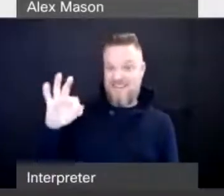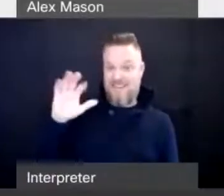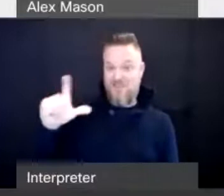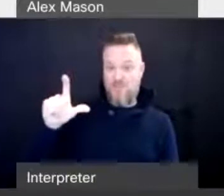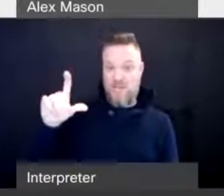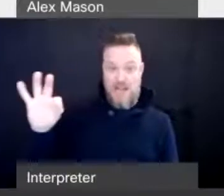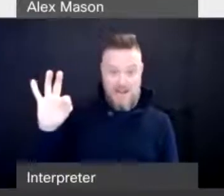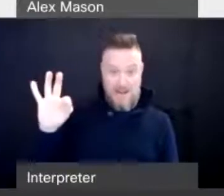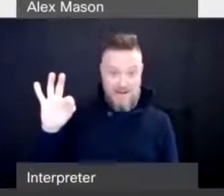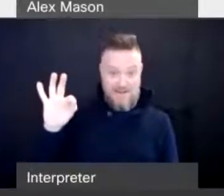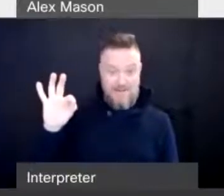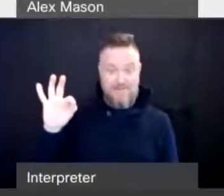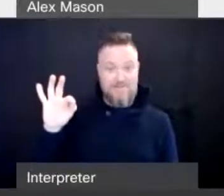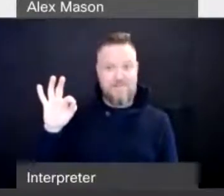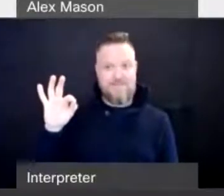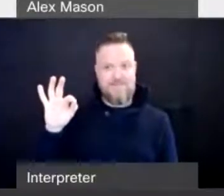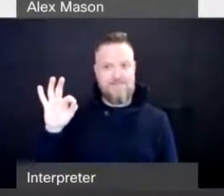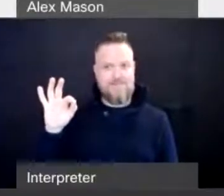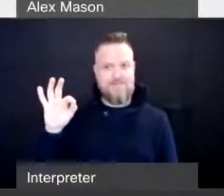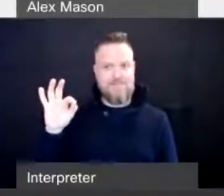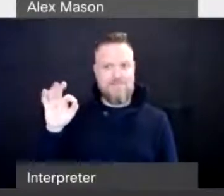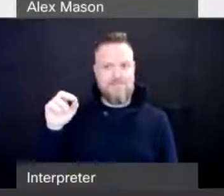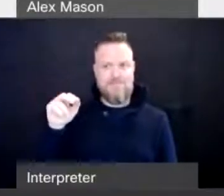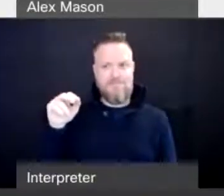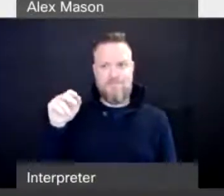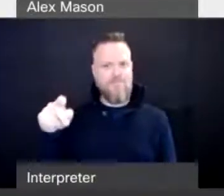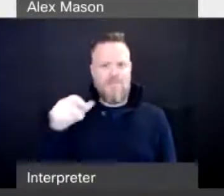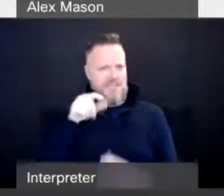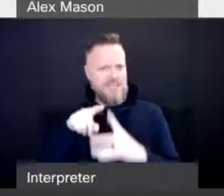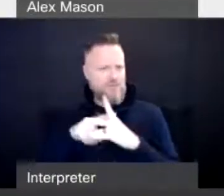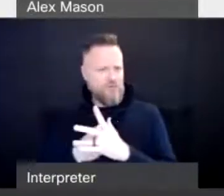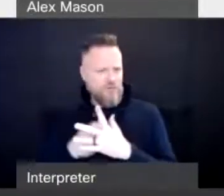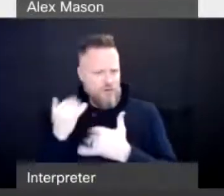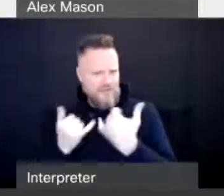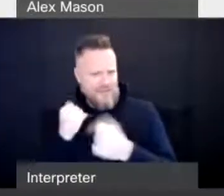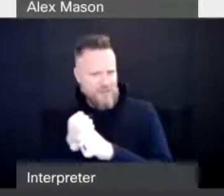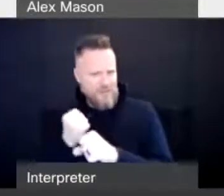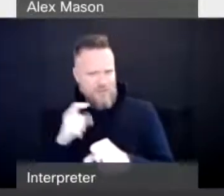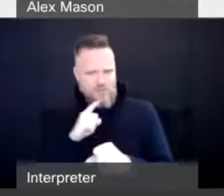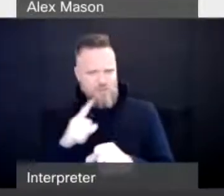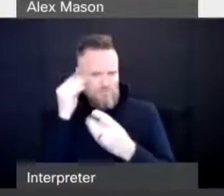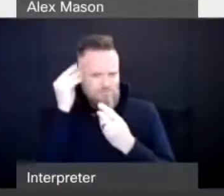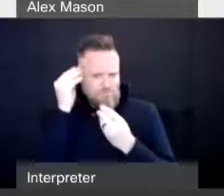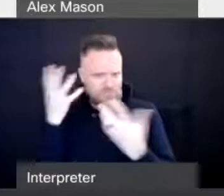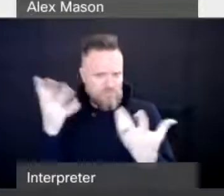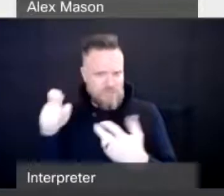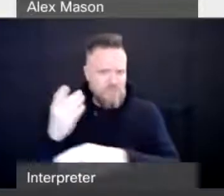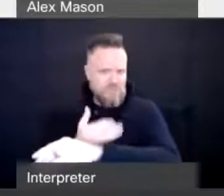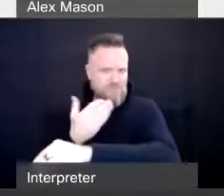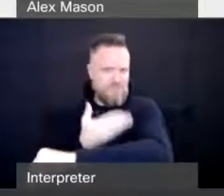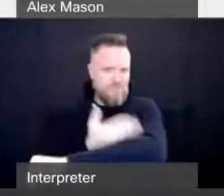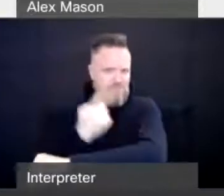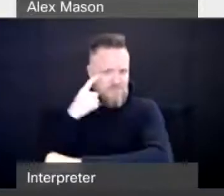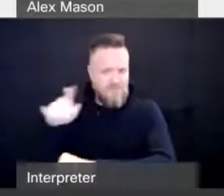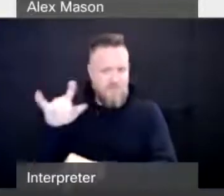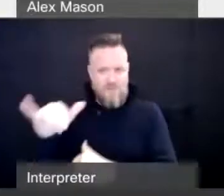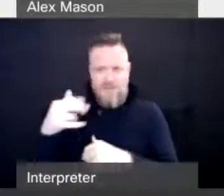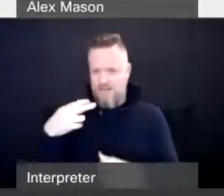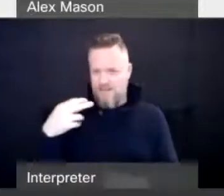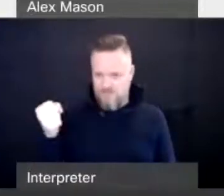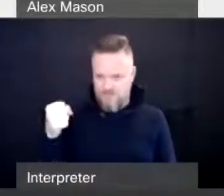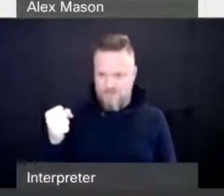and it sounds like you haven't just started this year thinking about what needs to be done for this facility.